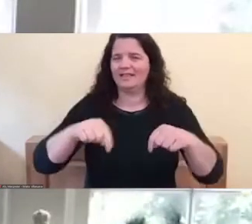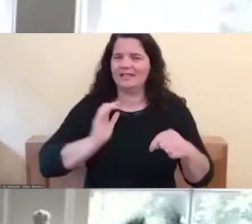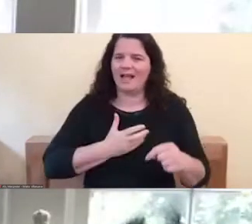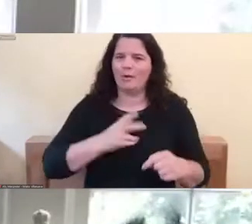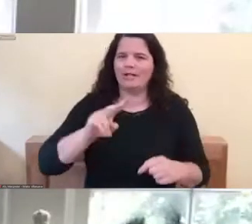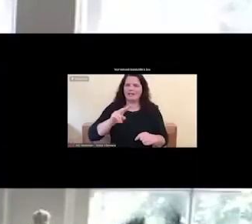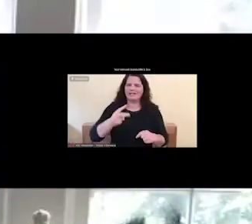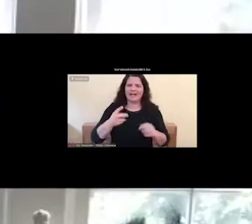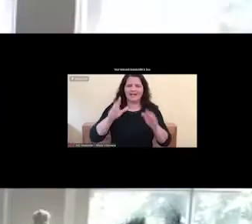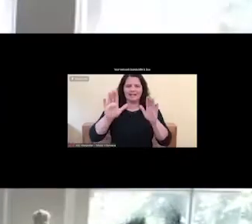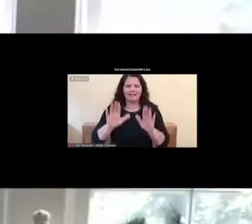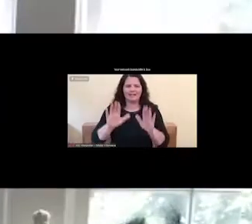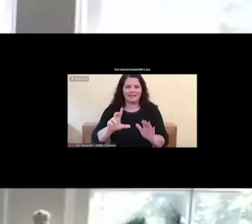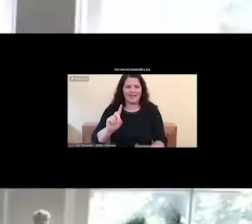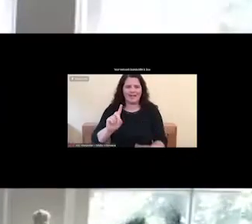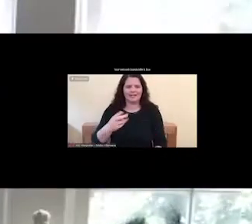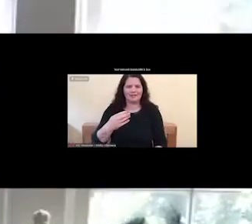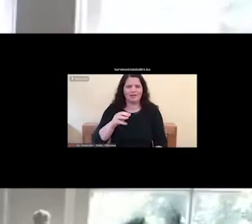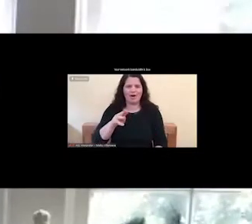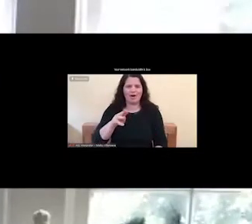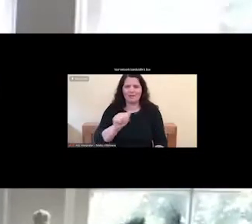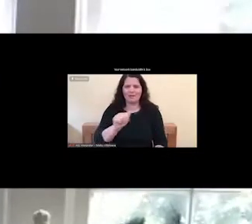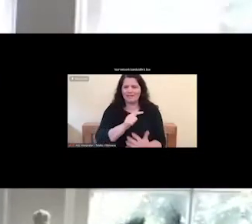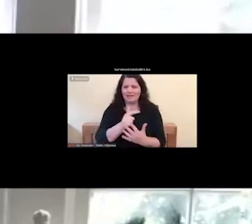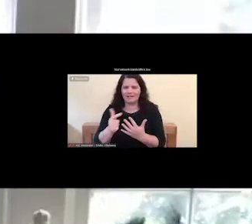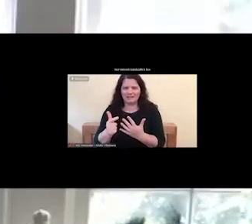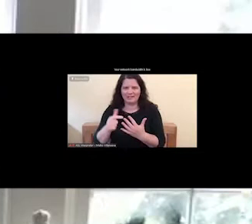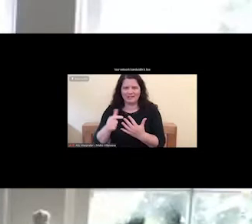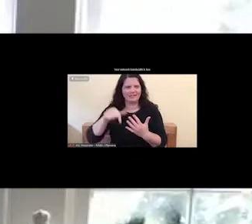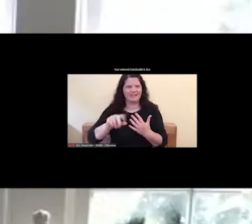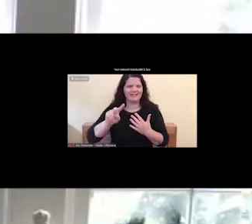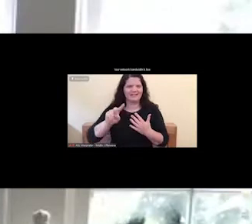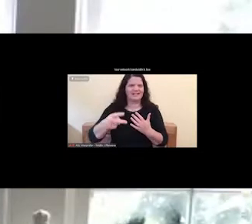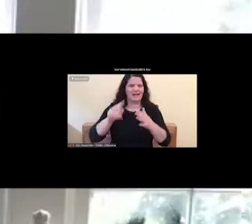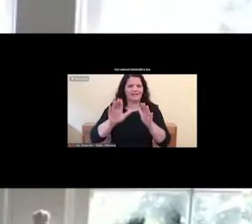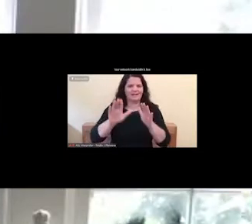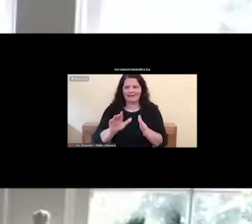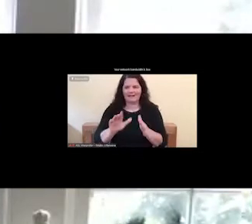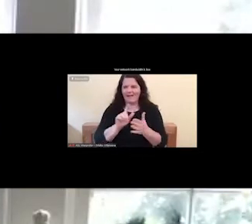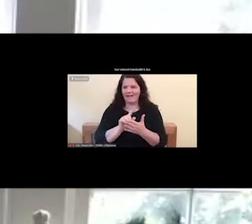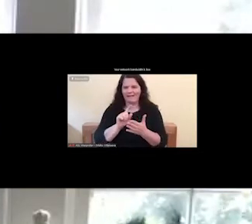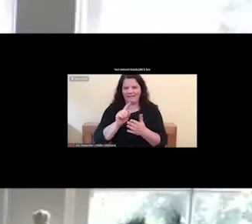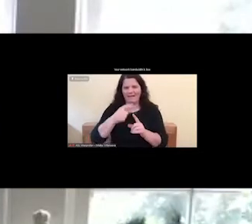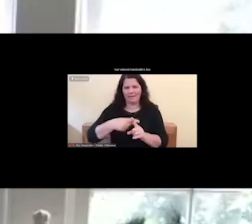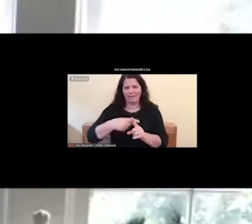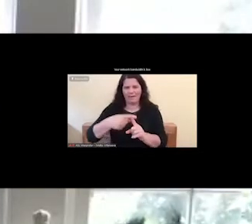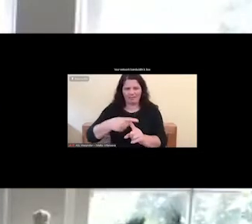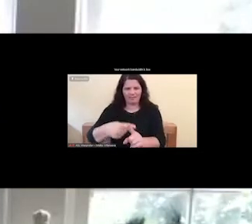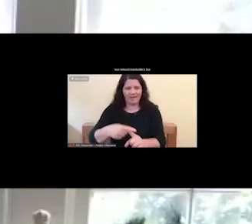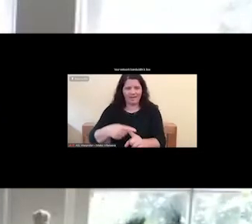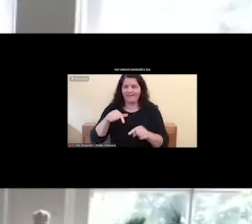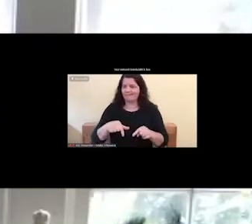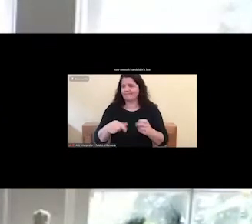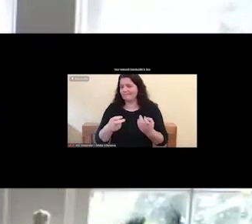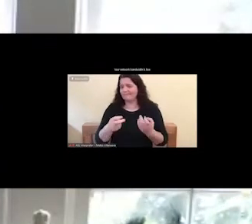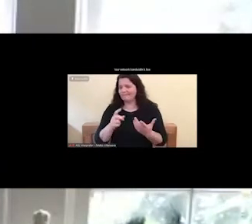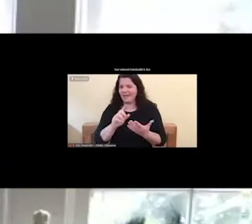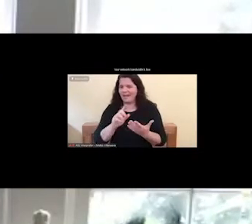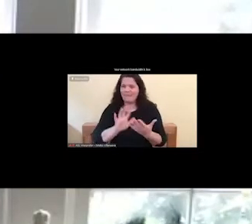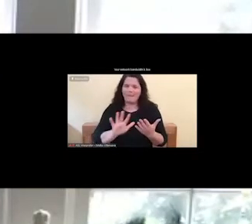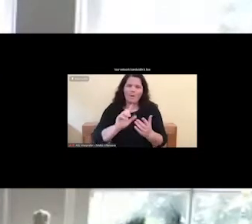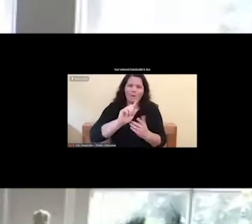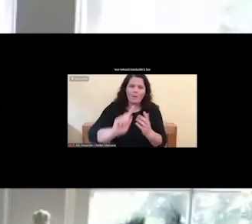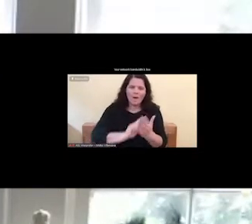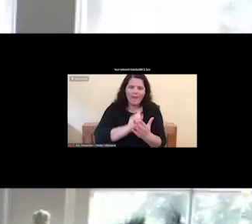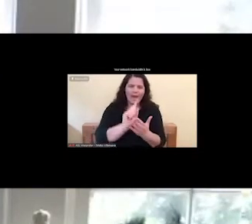and it's an opportunity for you to spend an hour or so with your favorite meditation teachers as they share